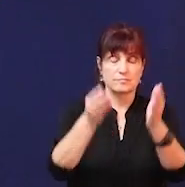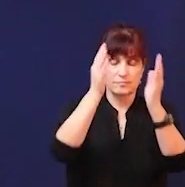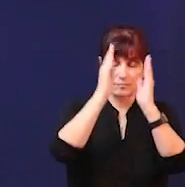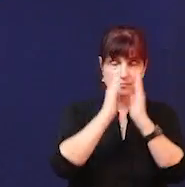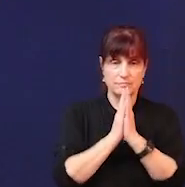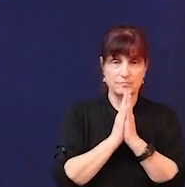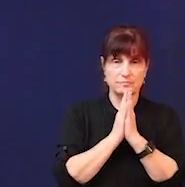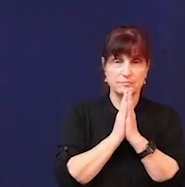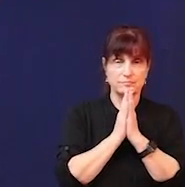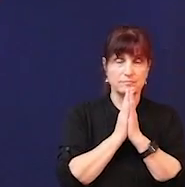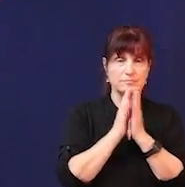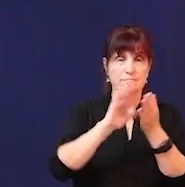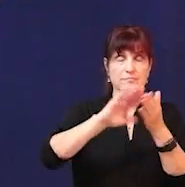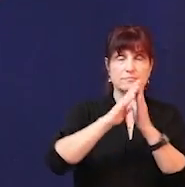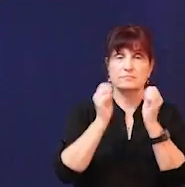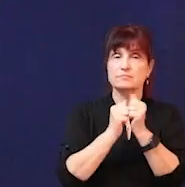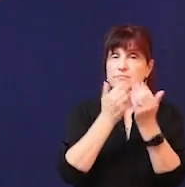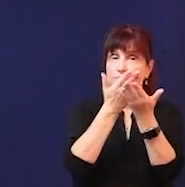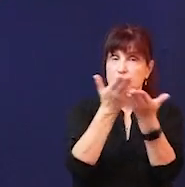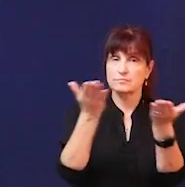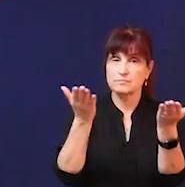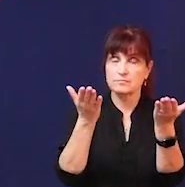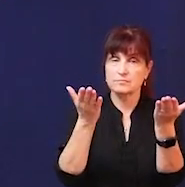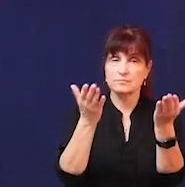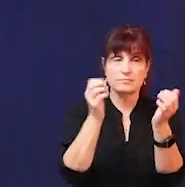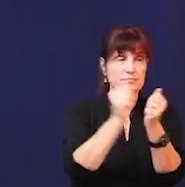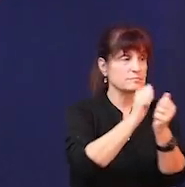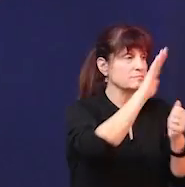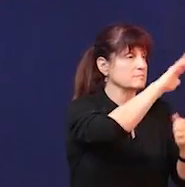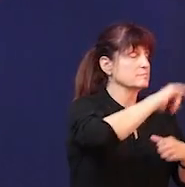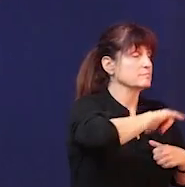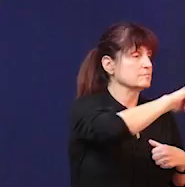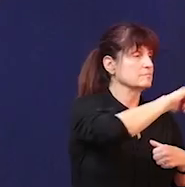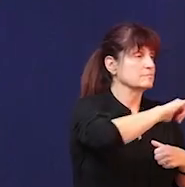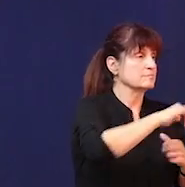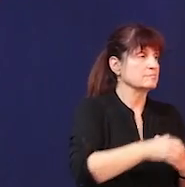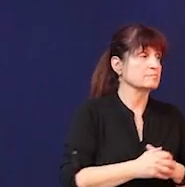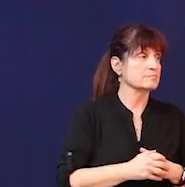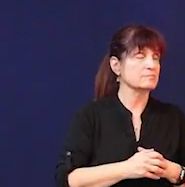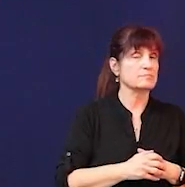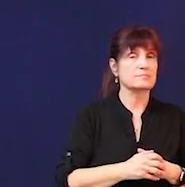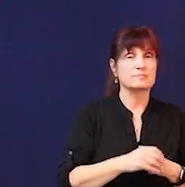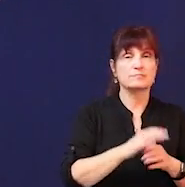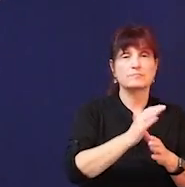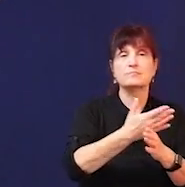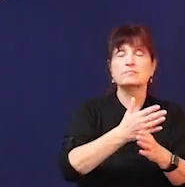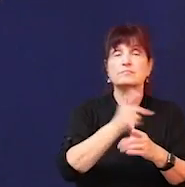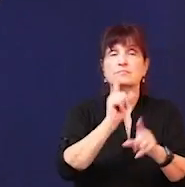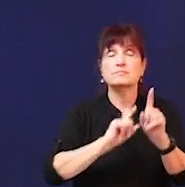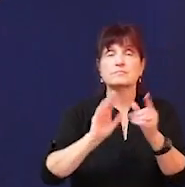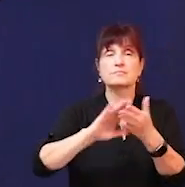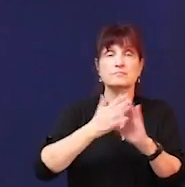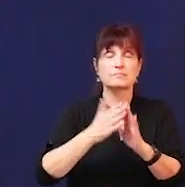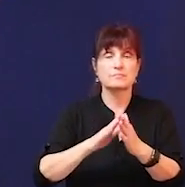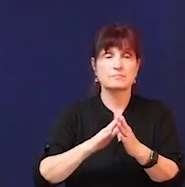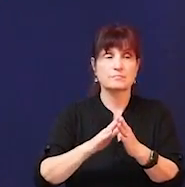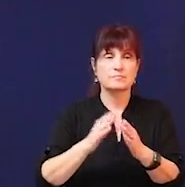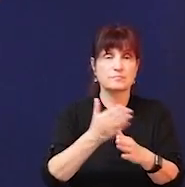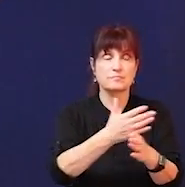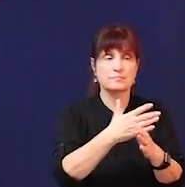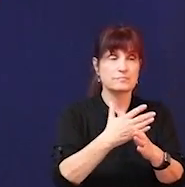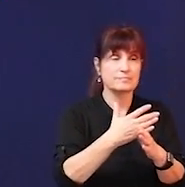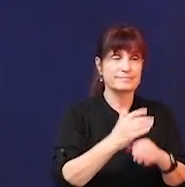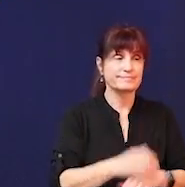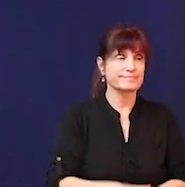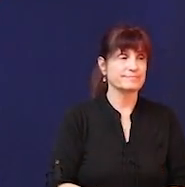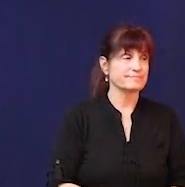ever. Amen. The peace of the Lord be with you always. And with your spirit. Let us share a sign of peace with one another. Peace